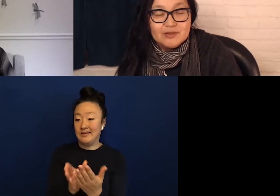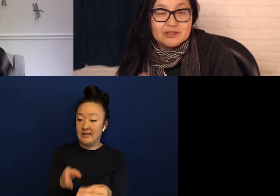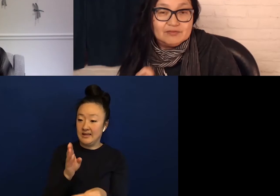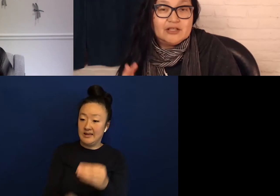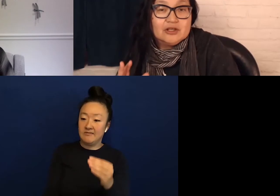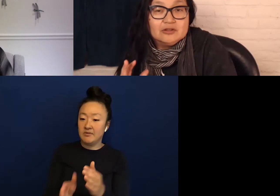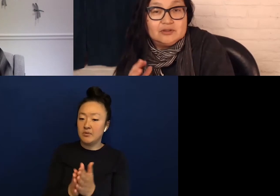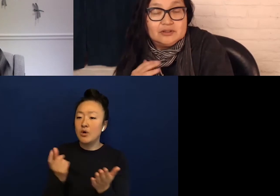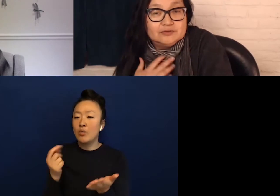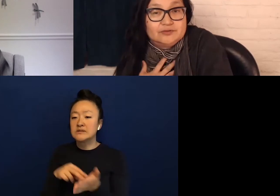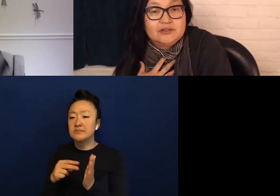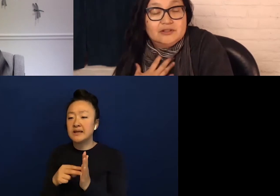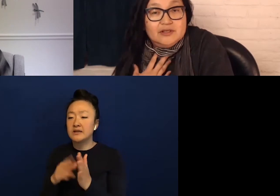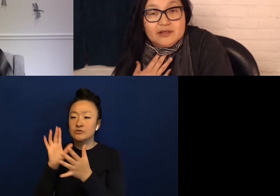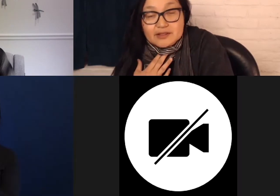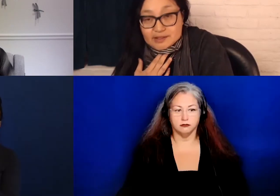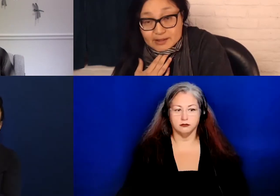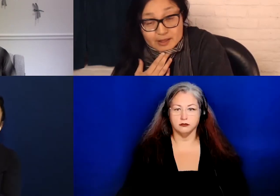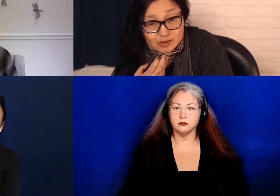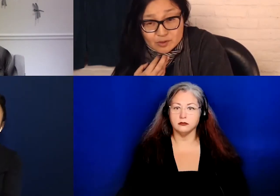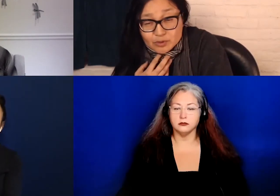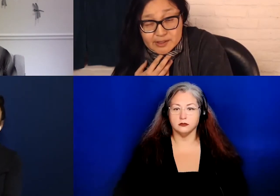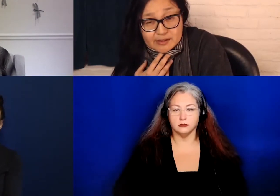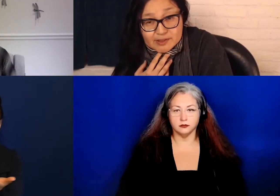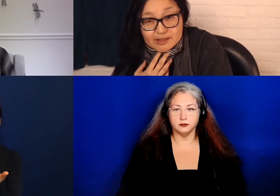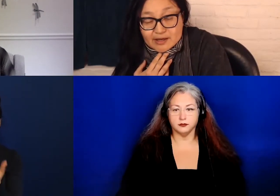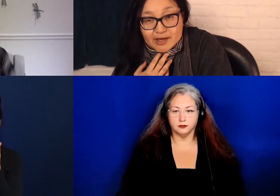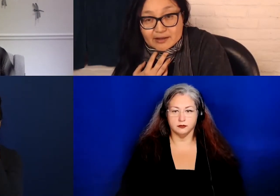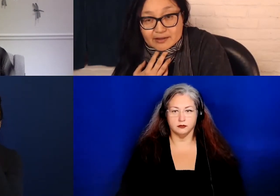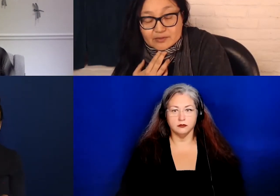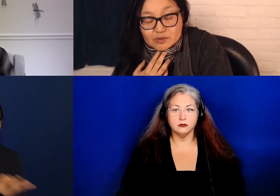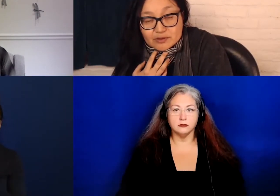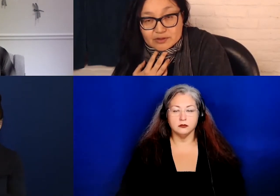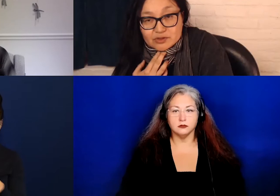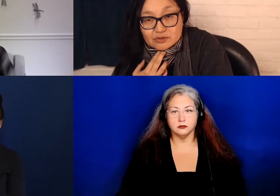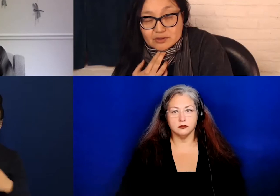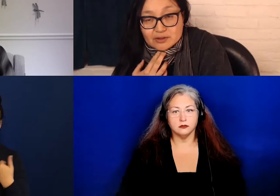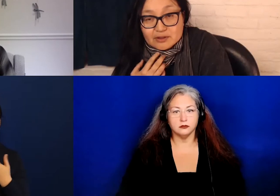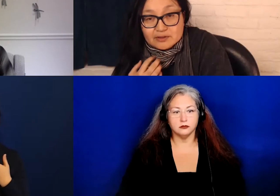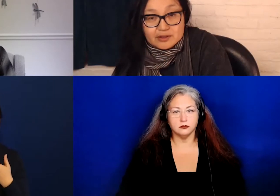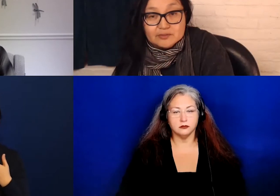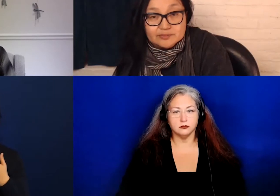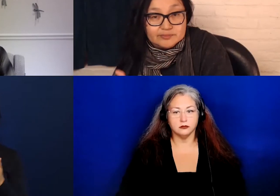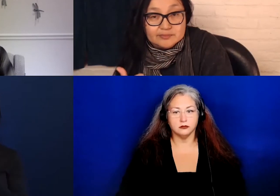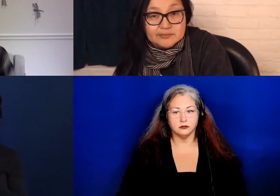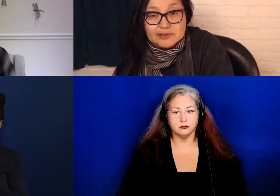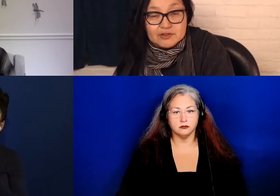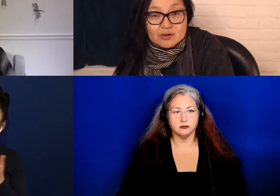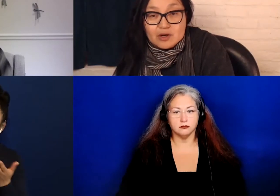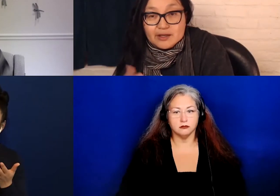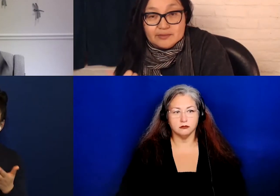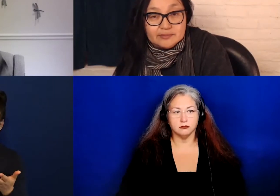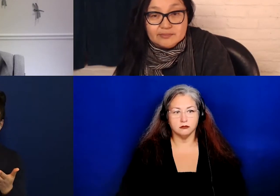what does it mean to have let go of this thing that had been so important to him as a young man, that he was willing to, you know,